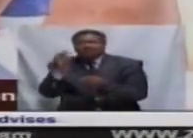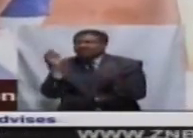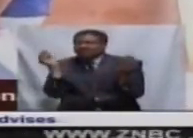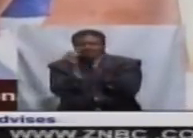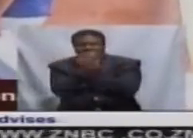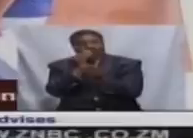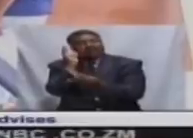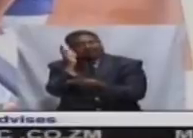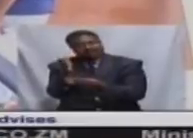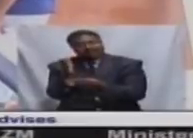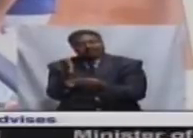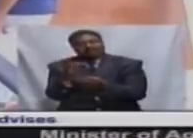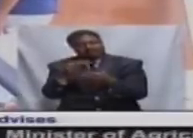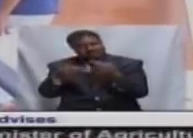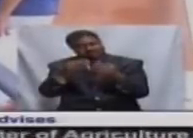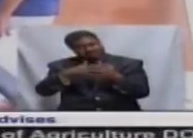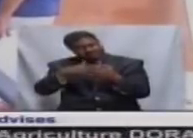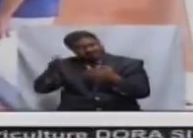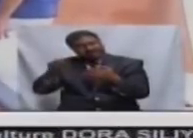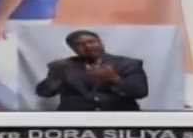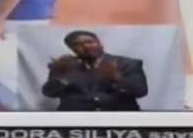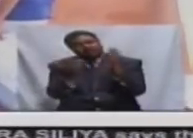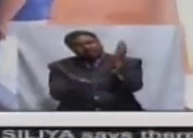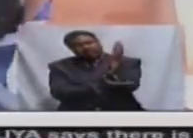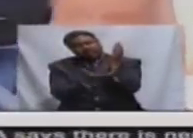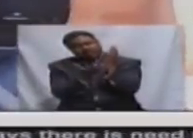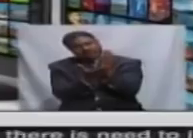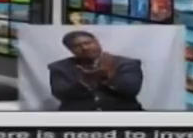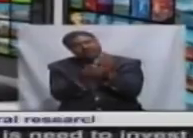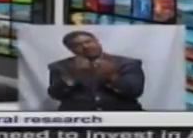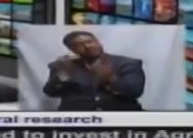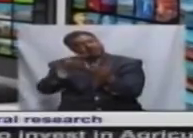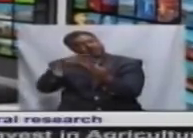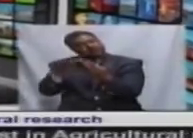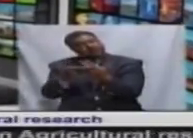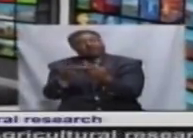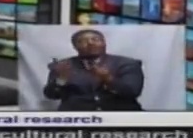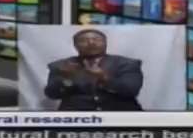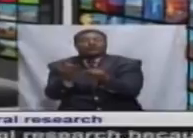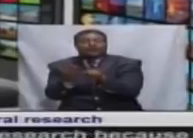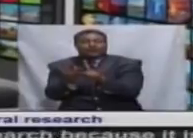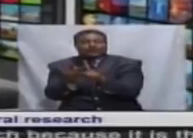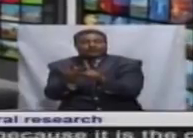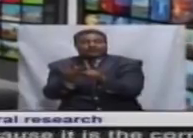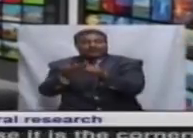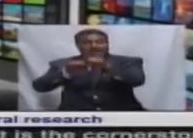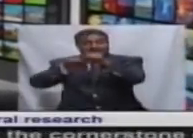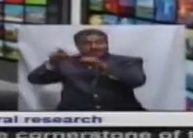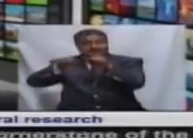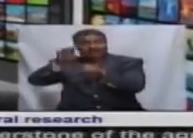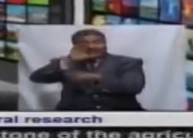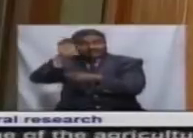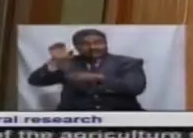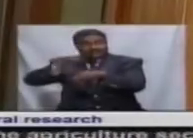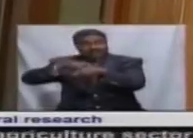In 2018, the government will continue with the implementation of the $50 million Zambia Agriculture Enterprise